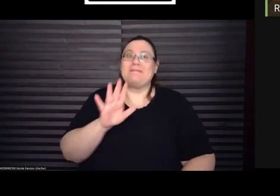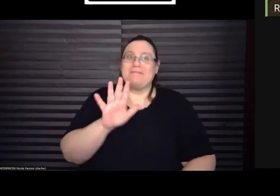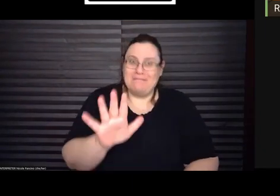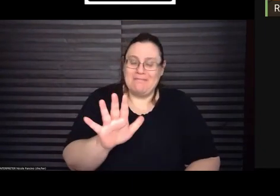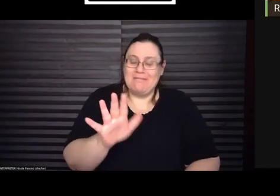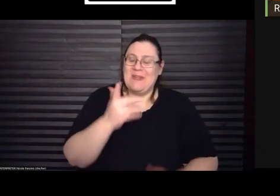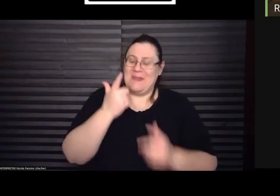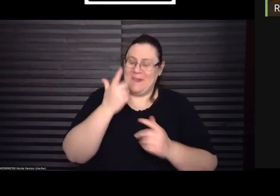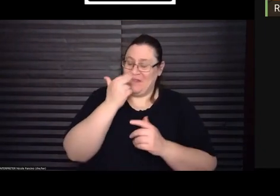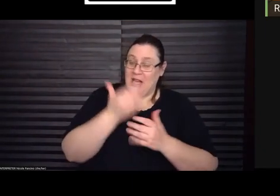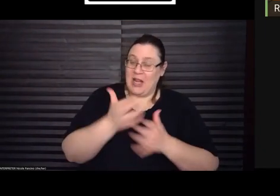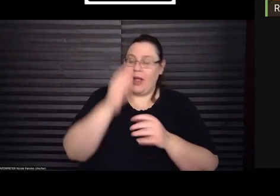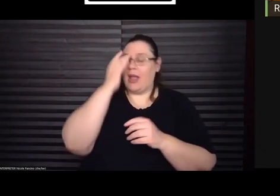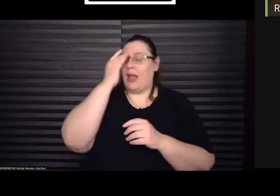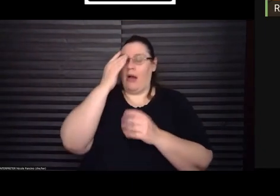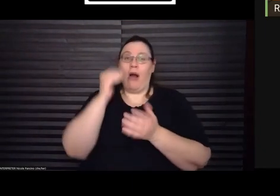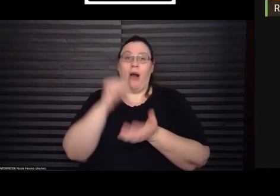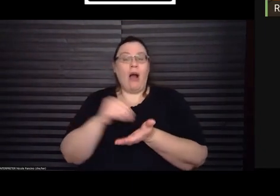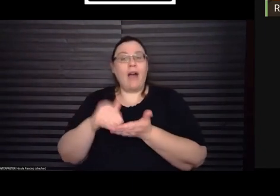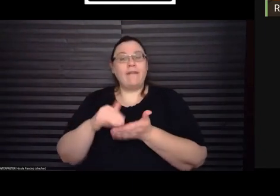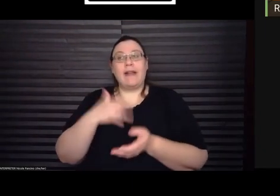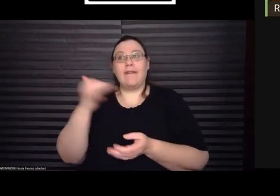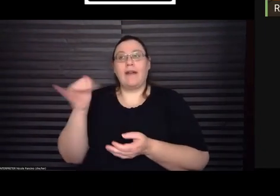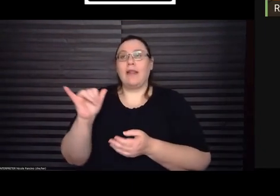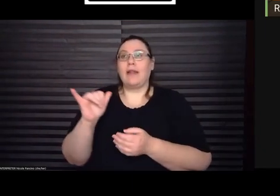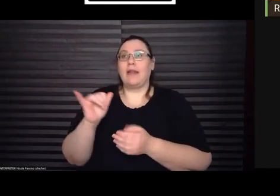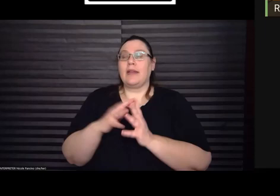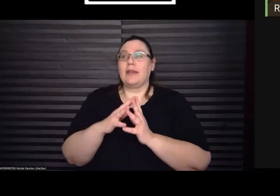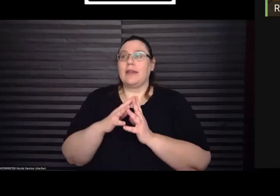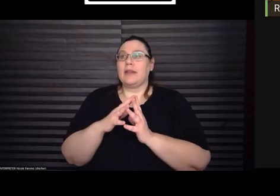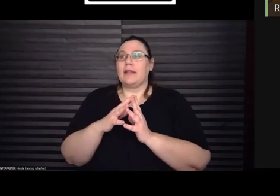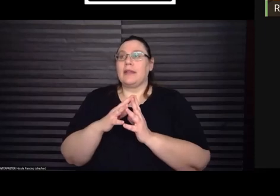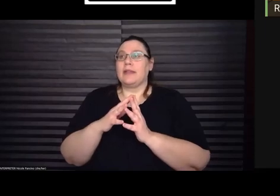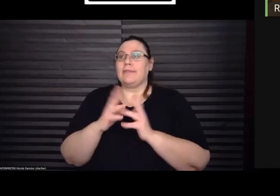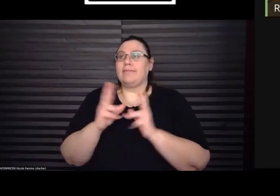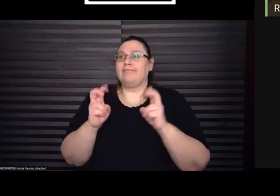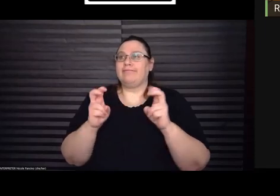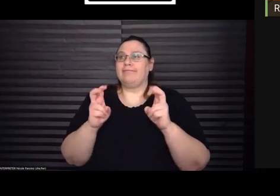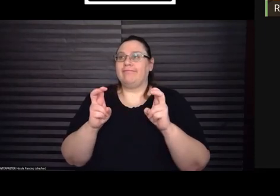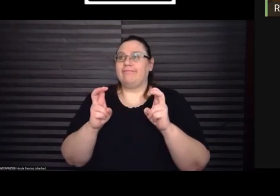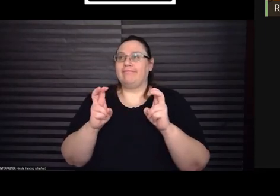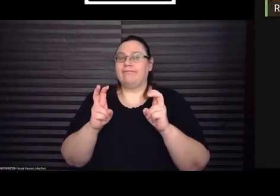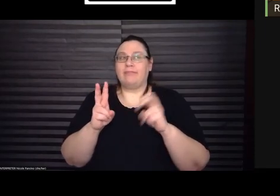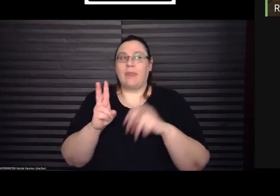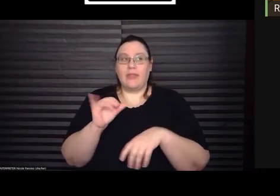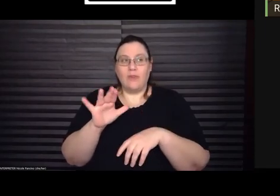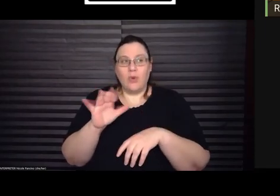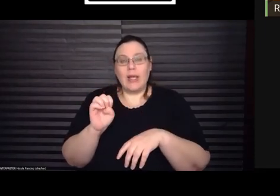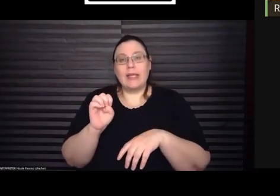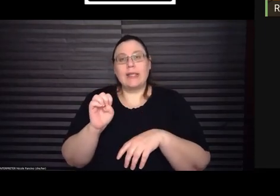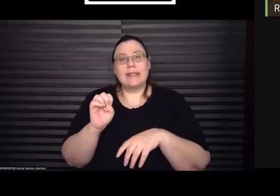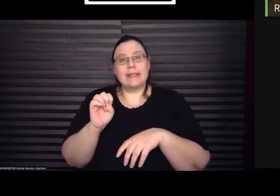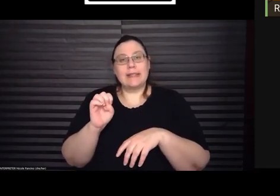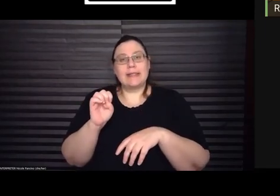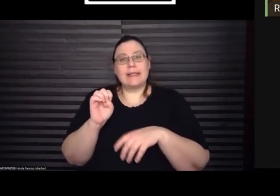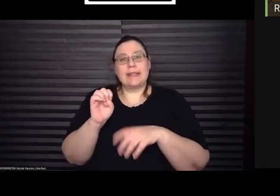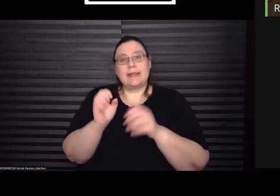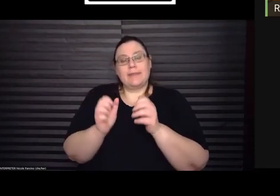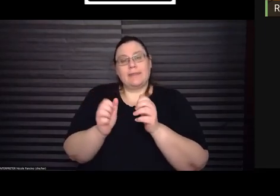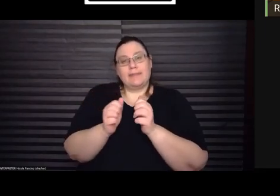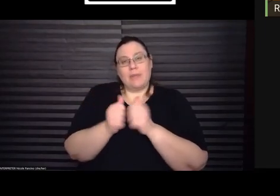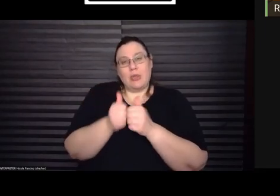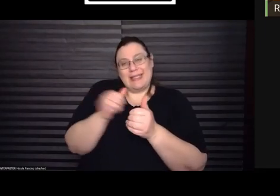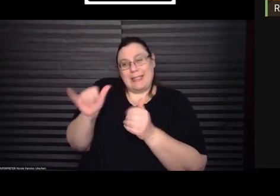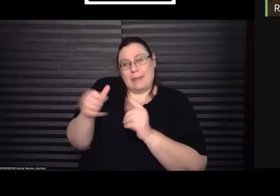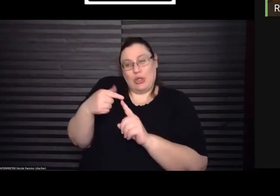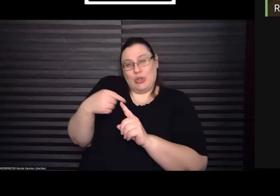in a funny way, I've often felt like it's sort of the voice that is closest